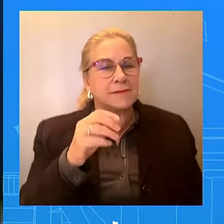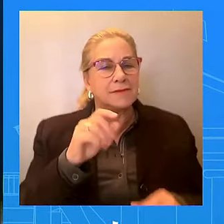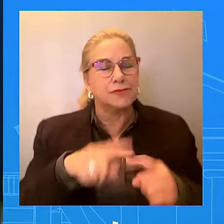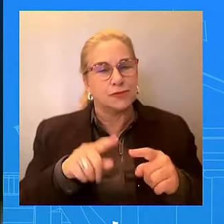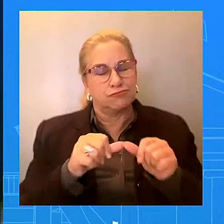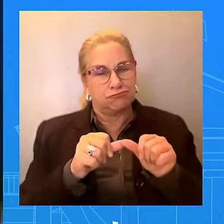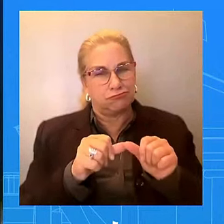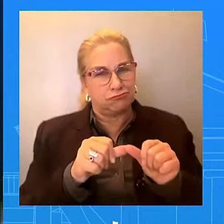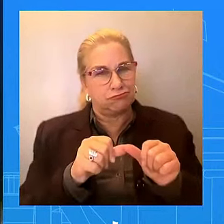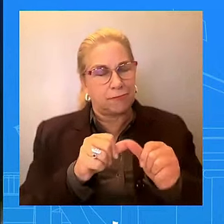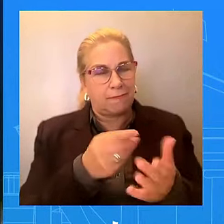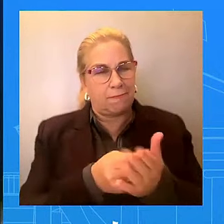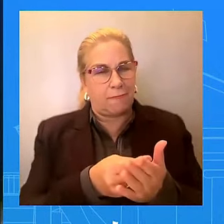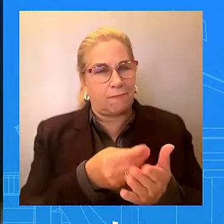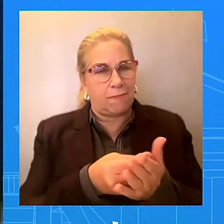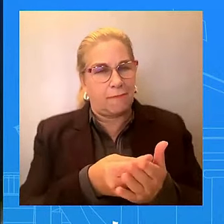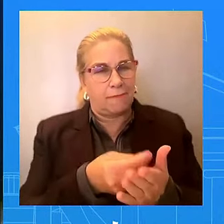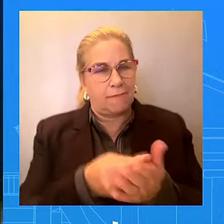that emergency